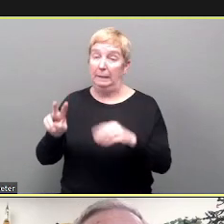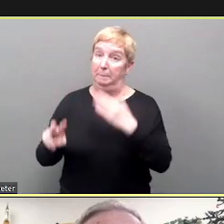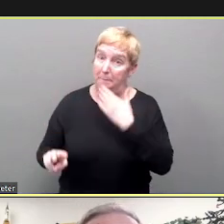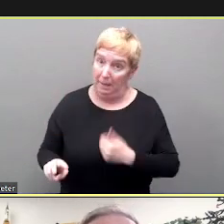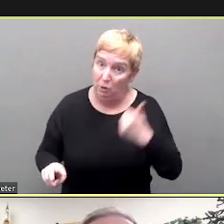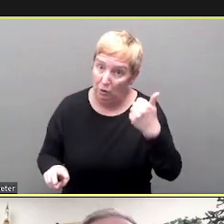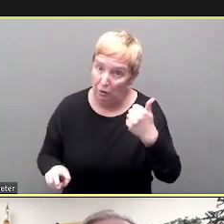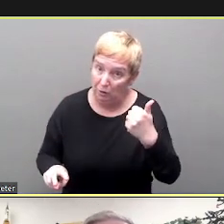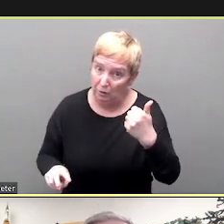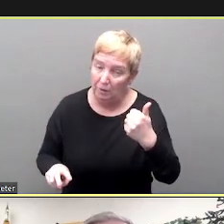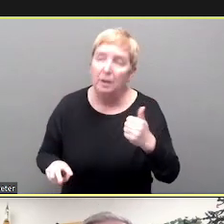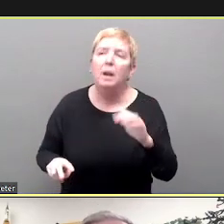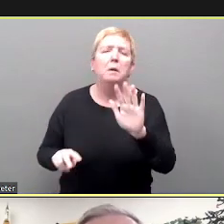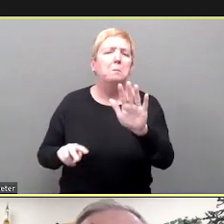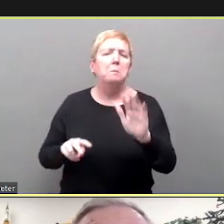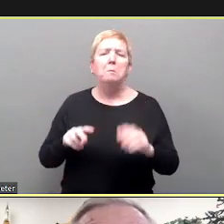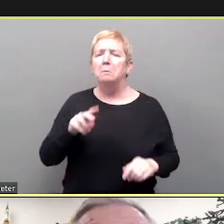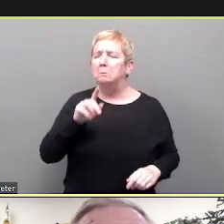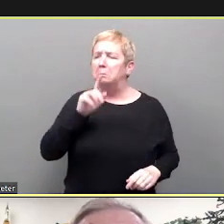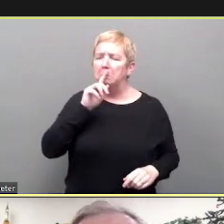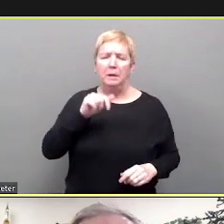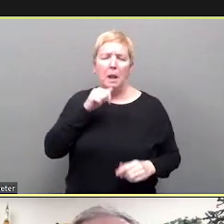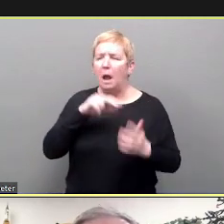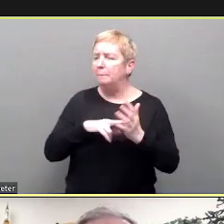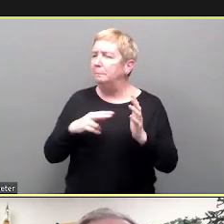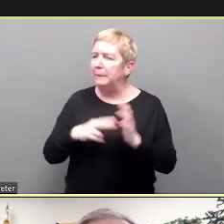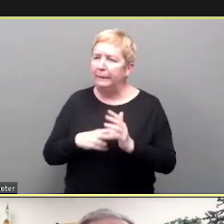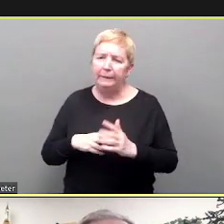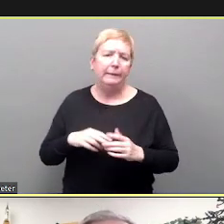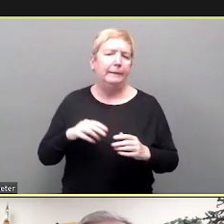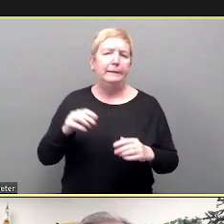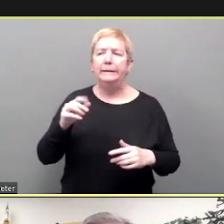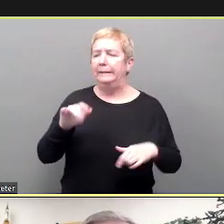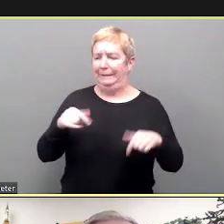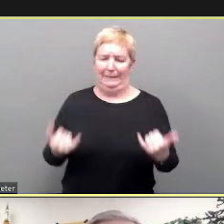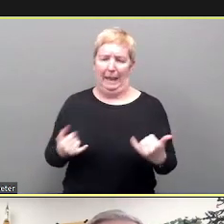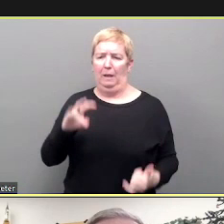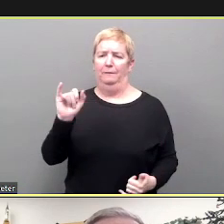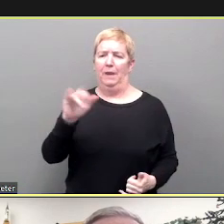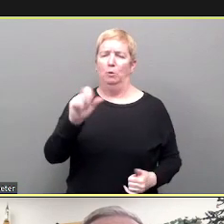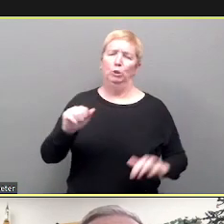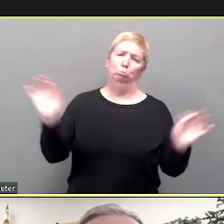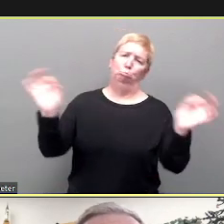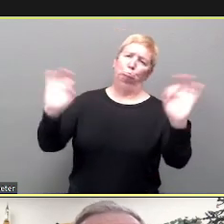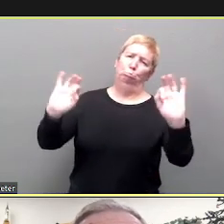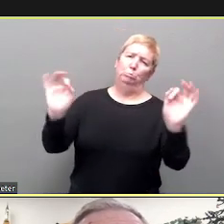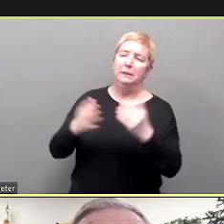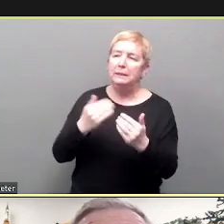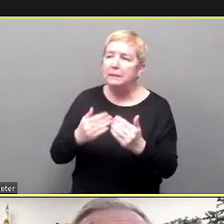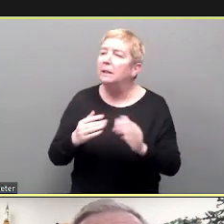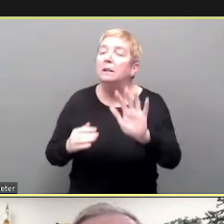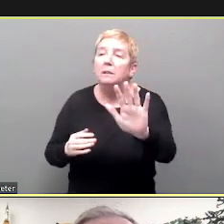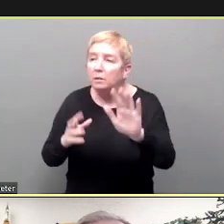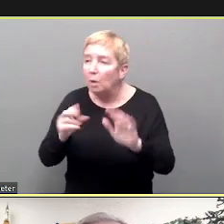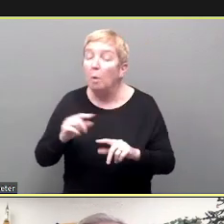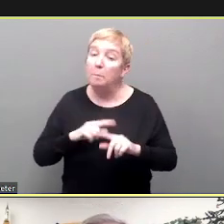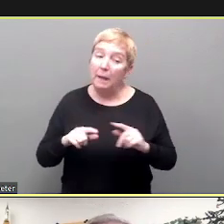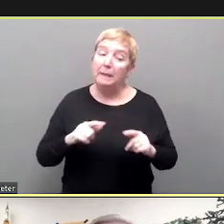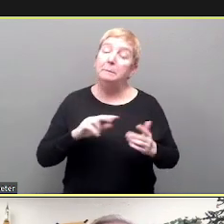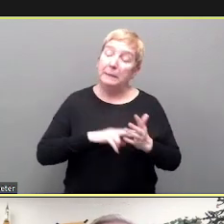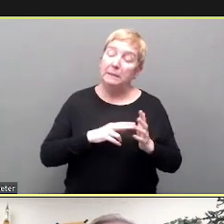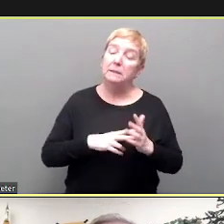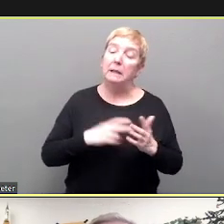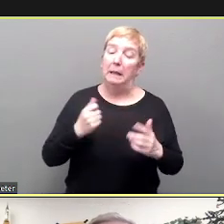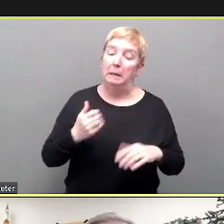the virus isn't dangerous. It doesn't mean that there isn't a significant mortality rate, but it does mean a break, particularly for